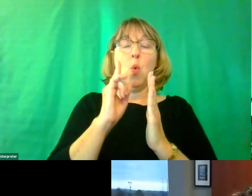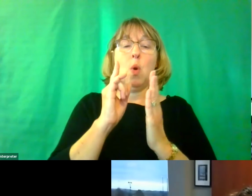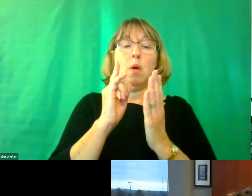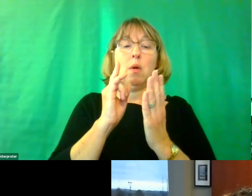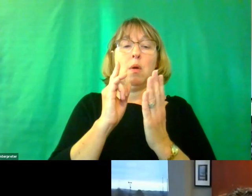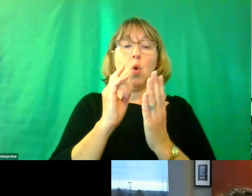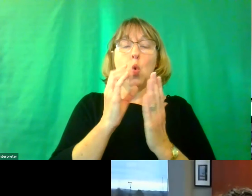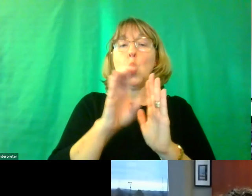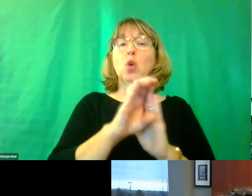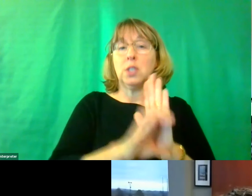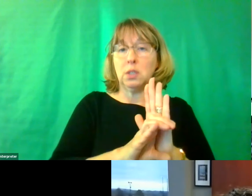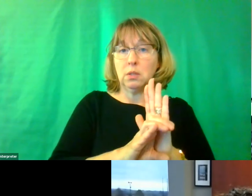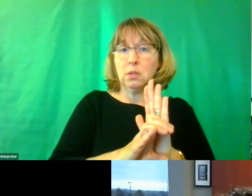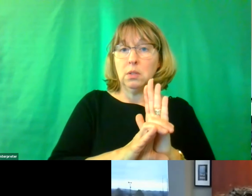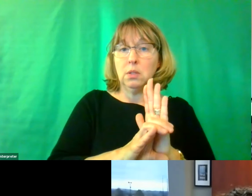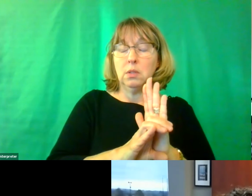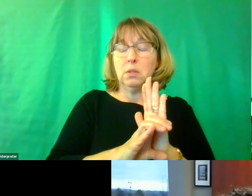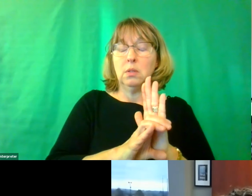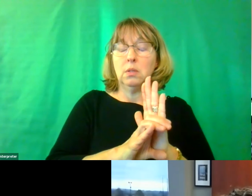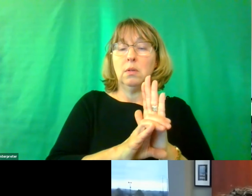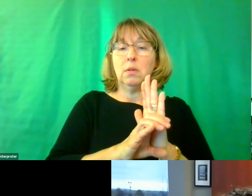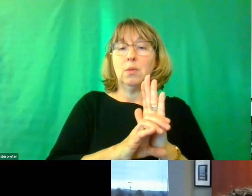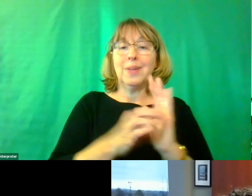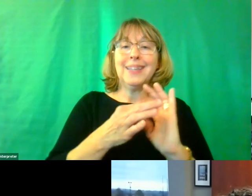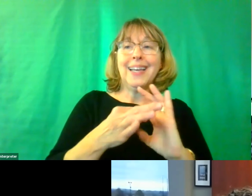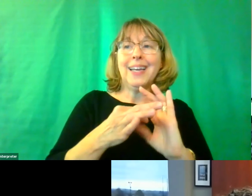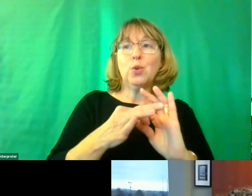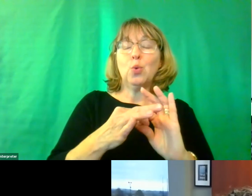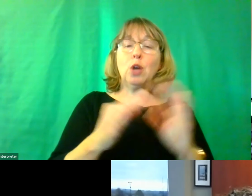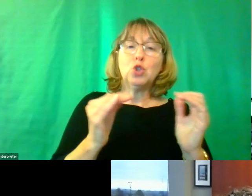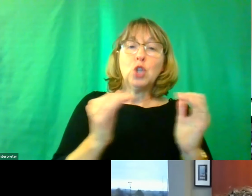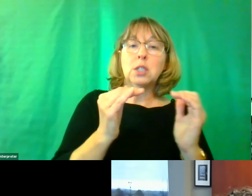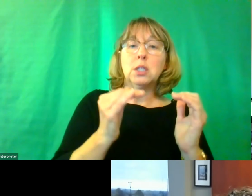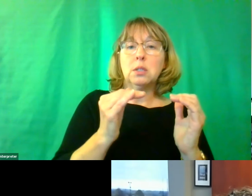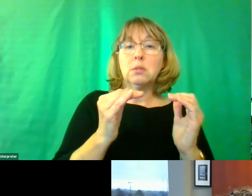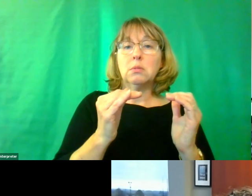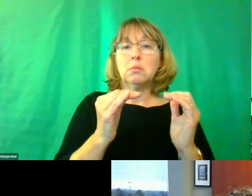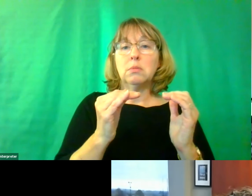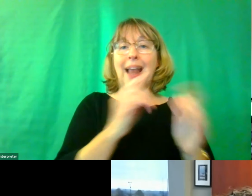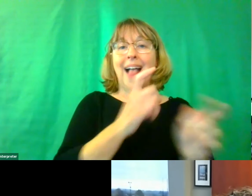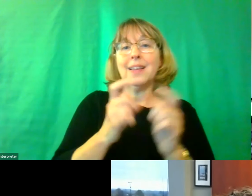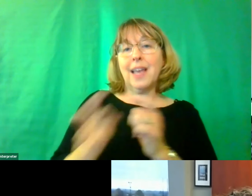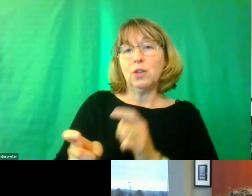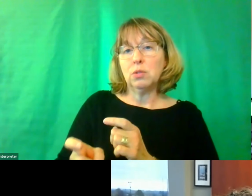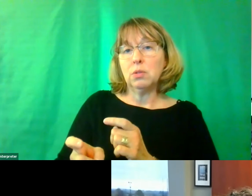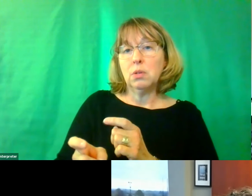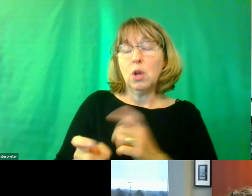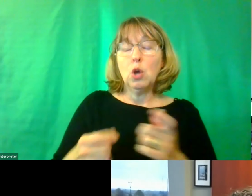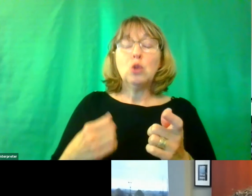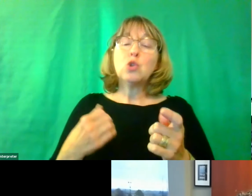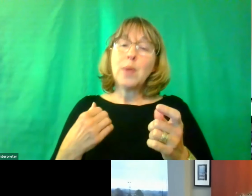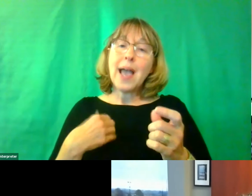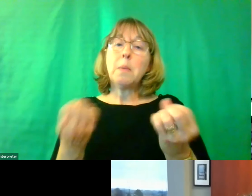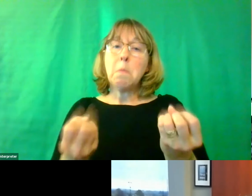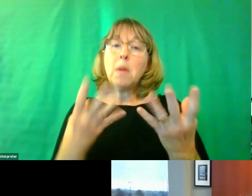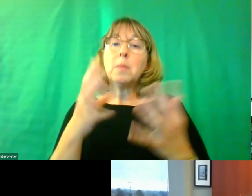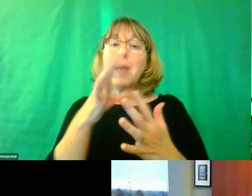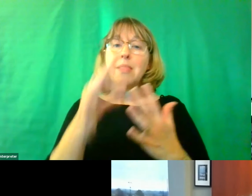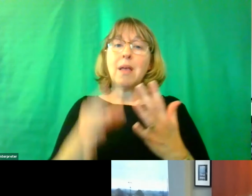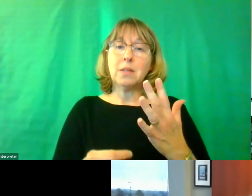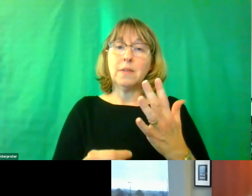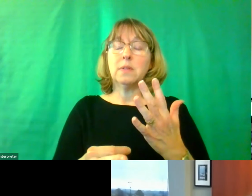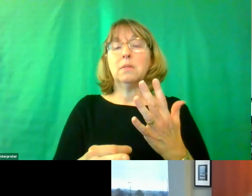allocation. And so we created multiple electives for our students so that they could go through this process as we